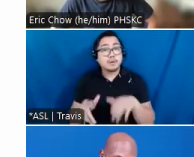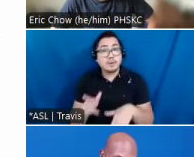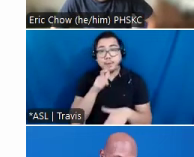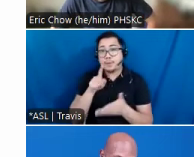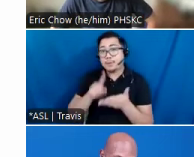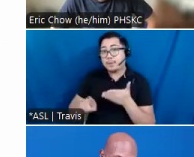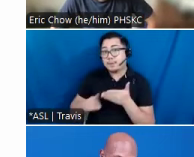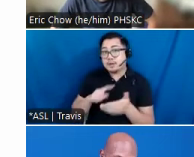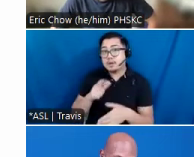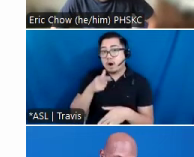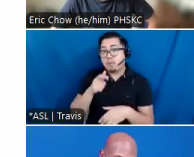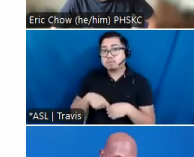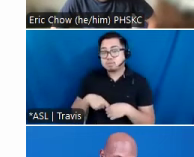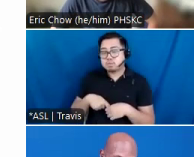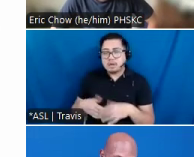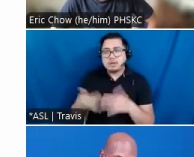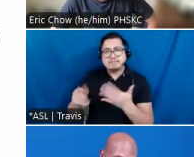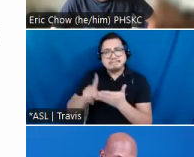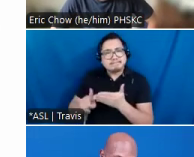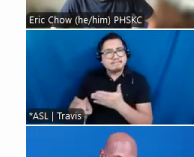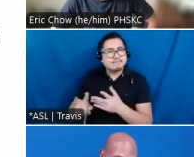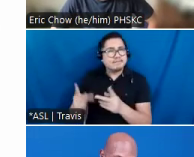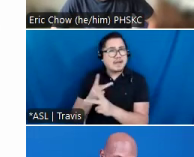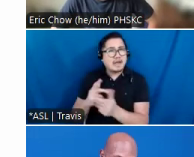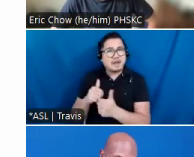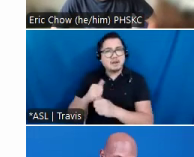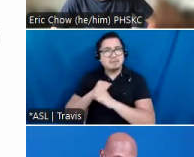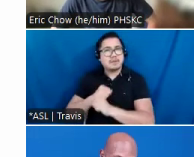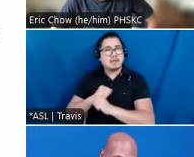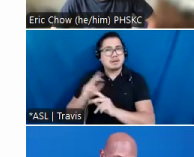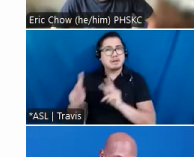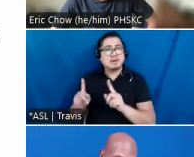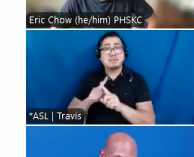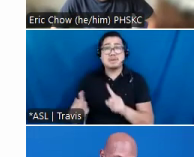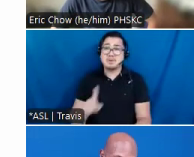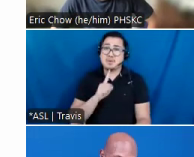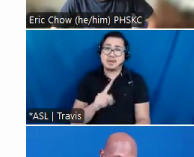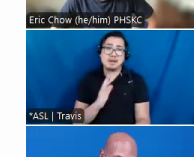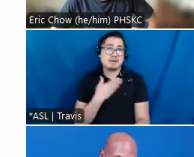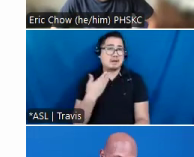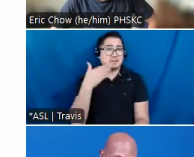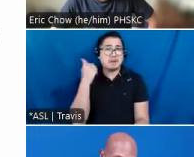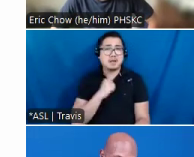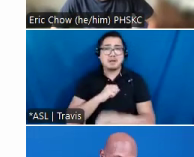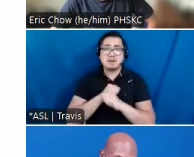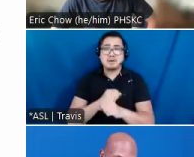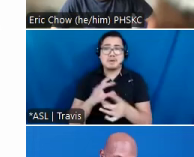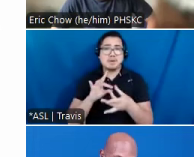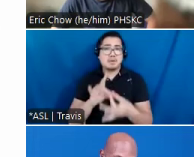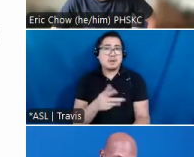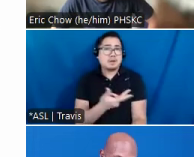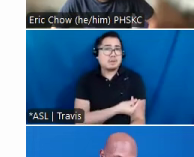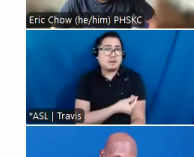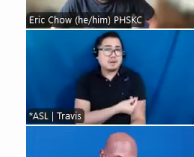this are still continuing to explore ways to protect ourselves. But the reality is our best protection in terms of vaccines are